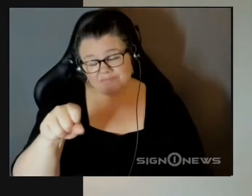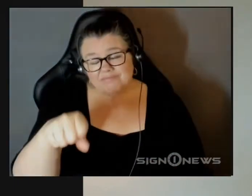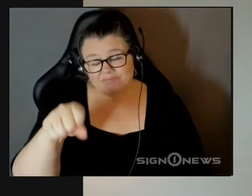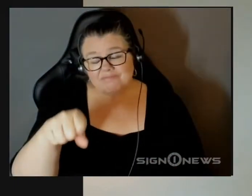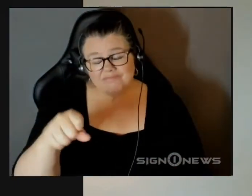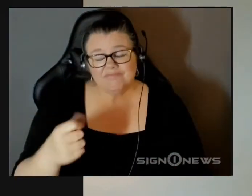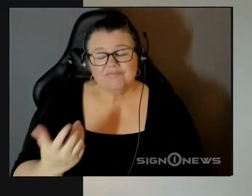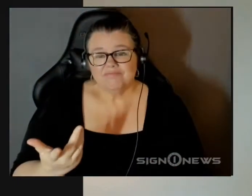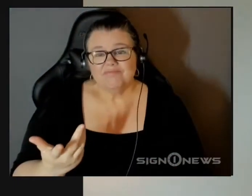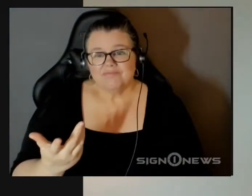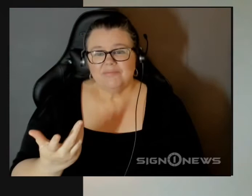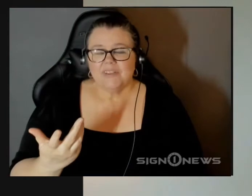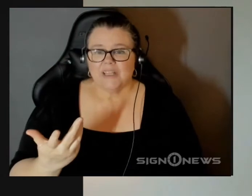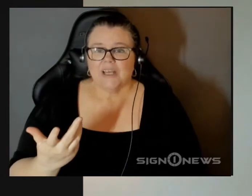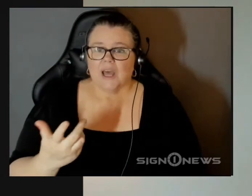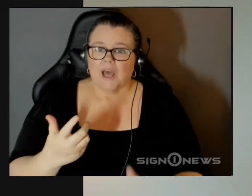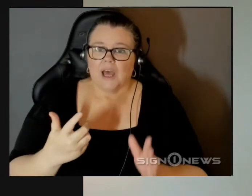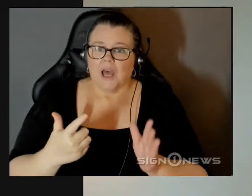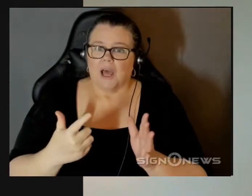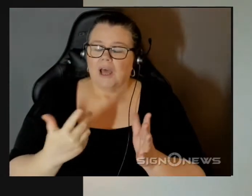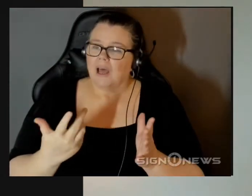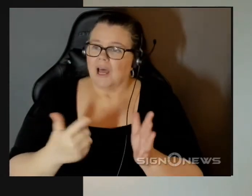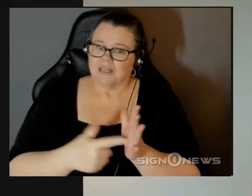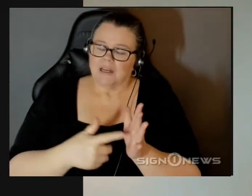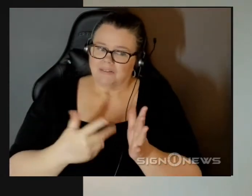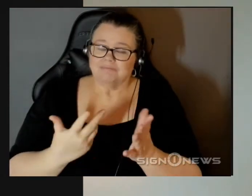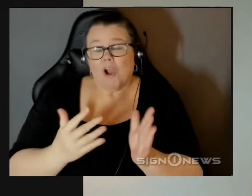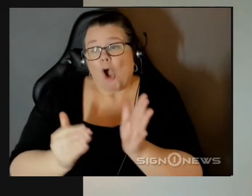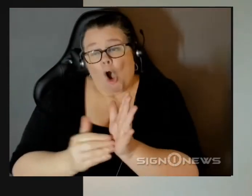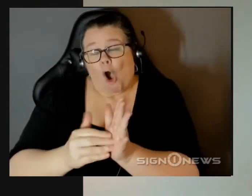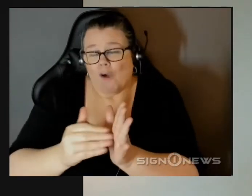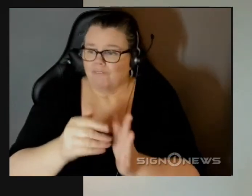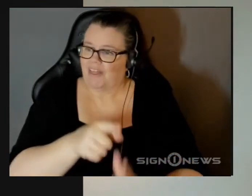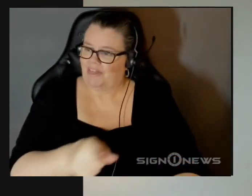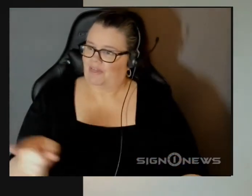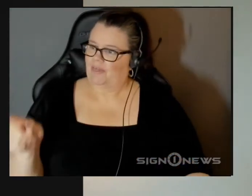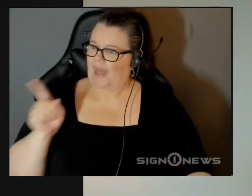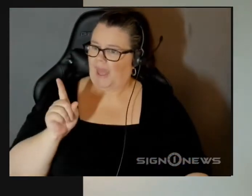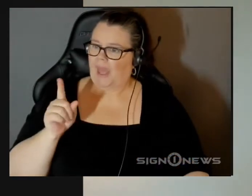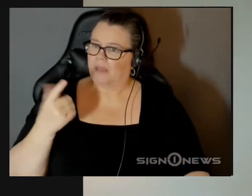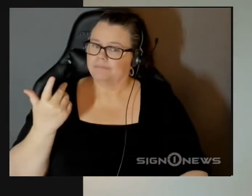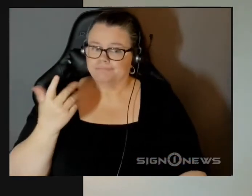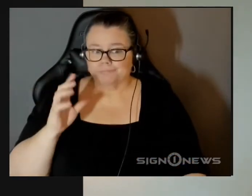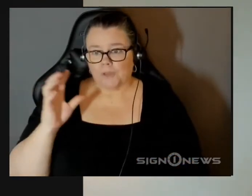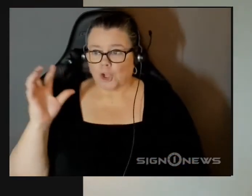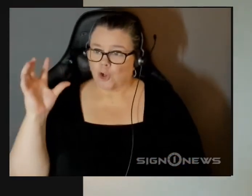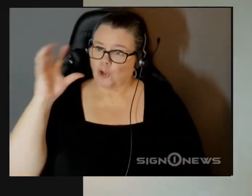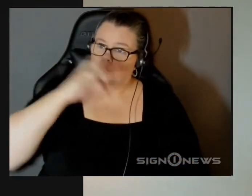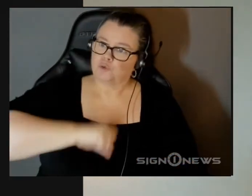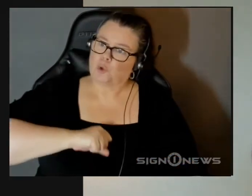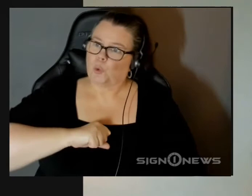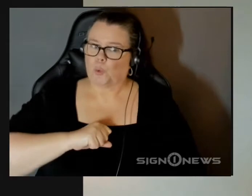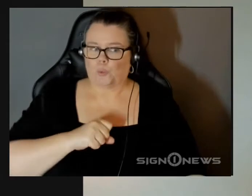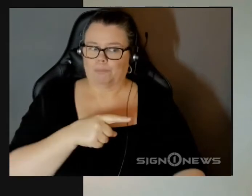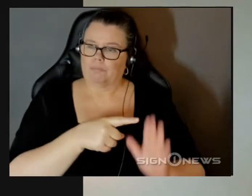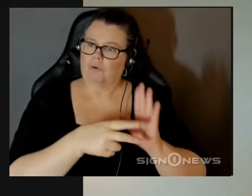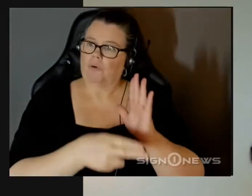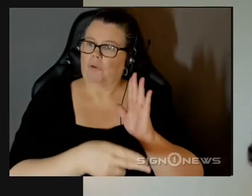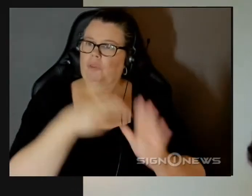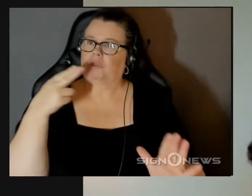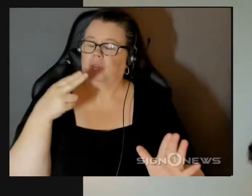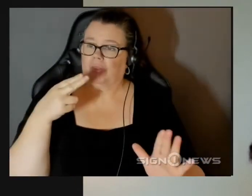oftentimes you're taking what might be a presumption about a person, right? And you are solidifying that and through a court